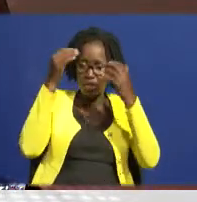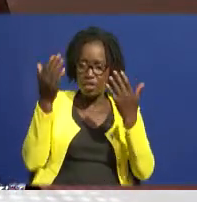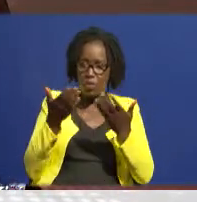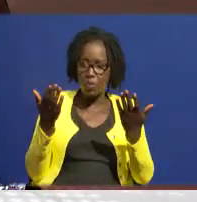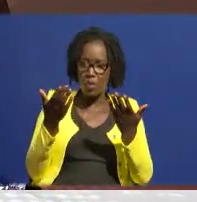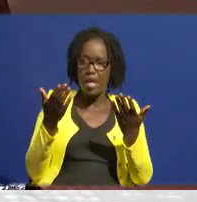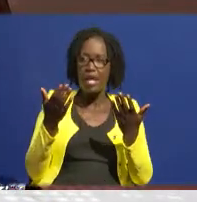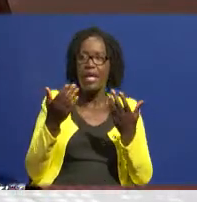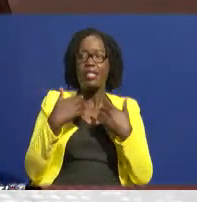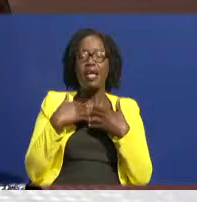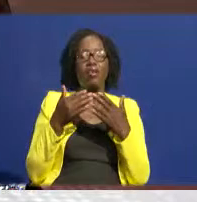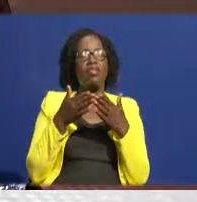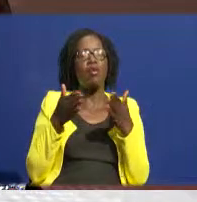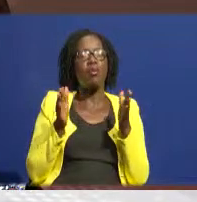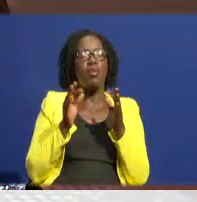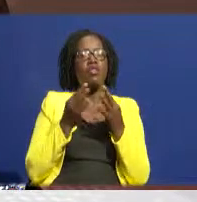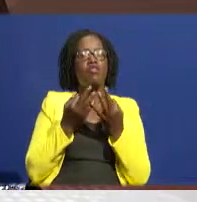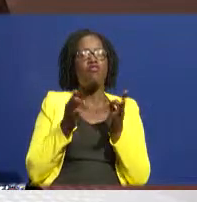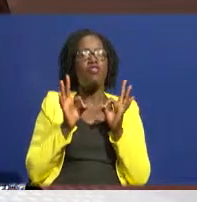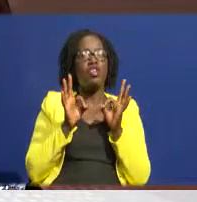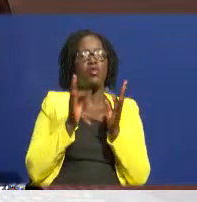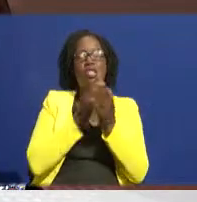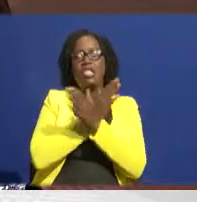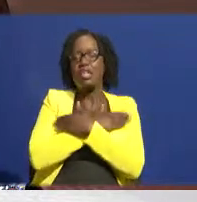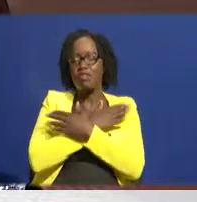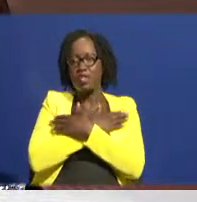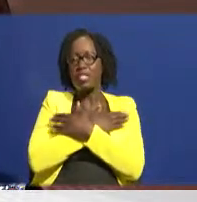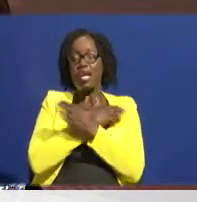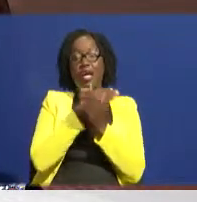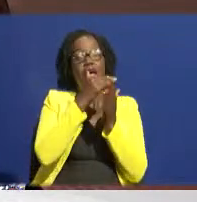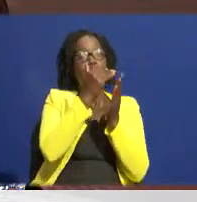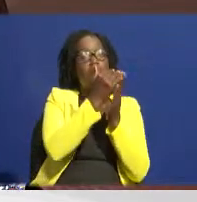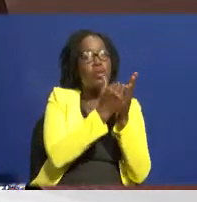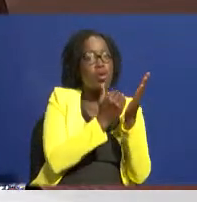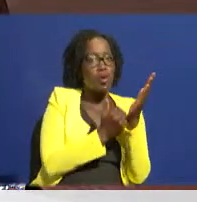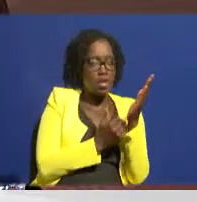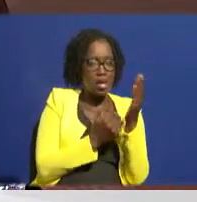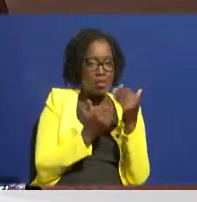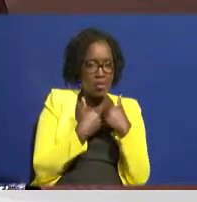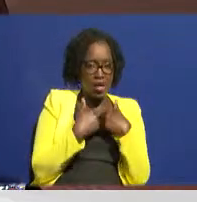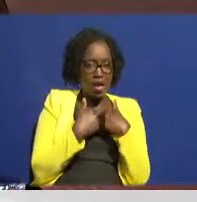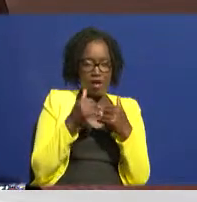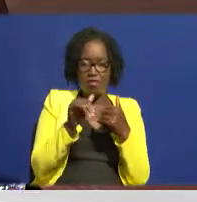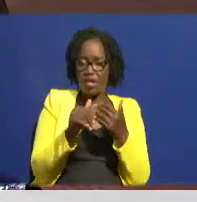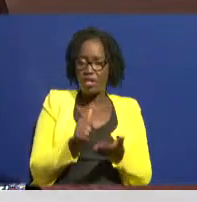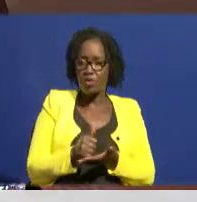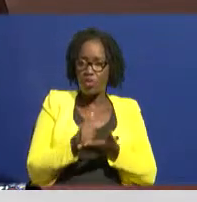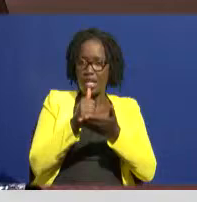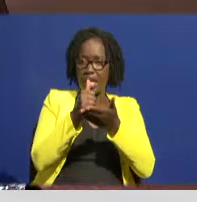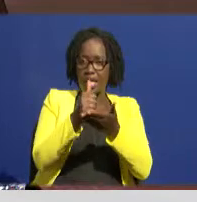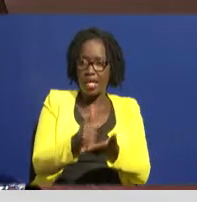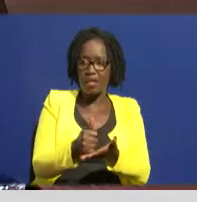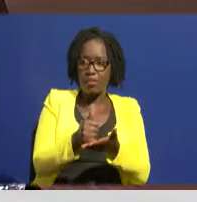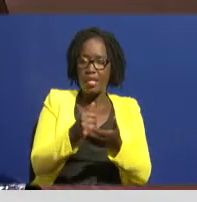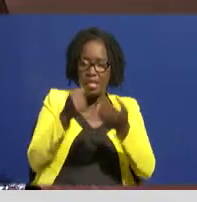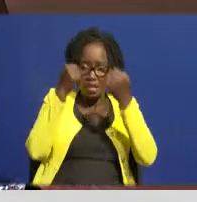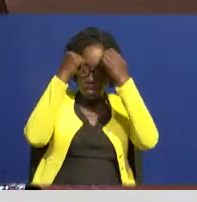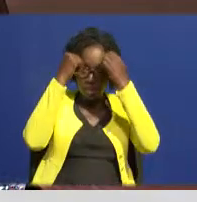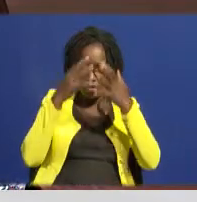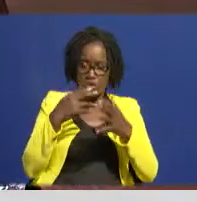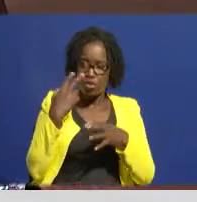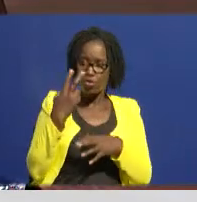face, they open up with their friends. We come up with a program that will help the students